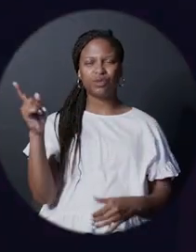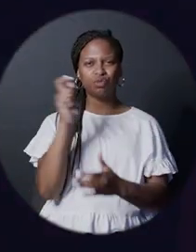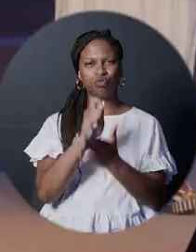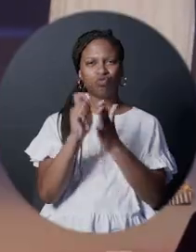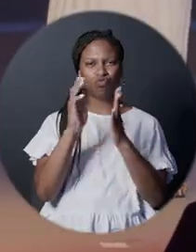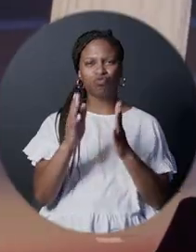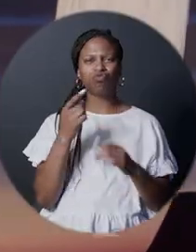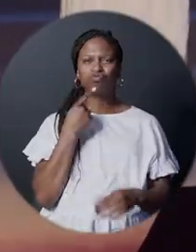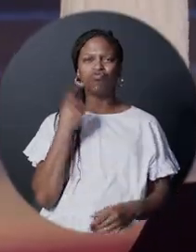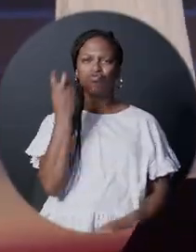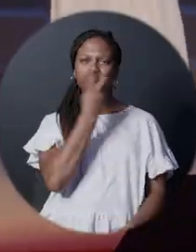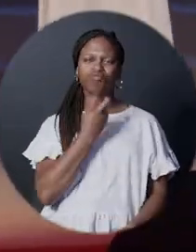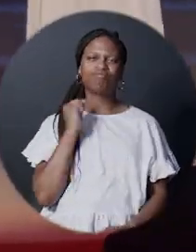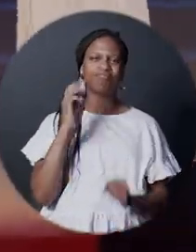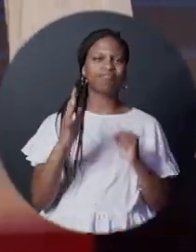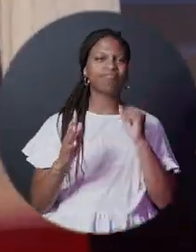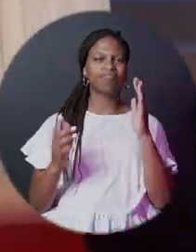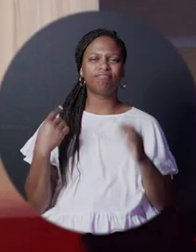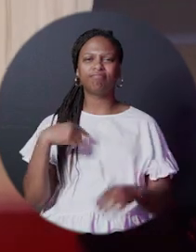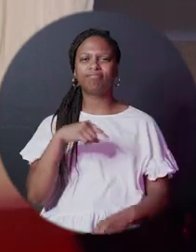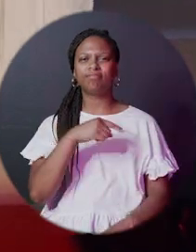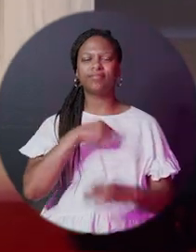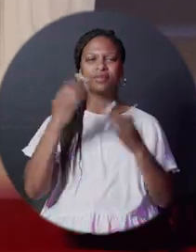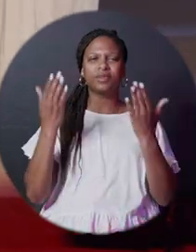fruit of your lips. We